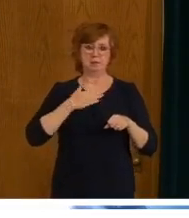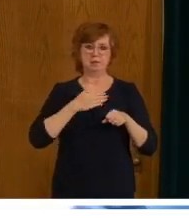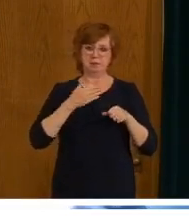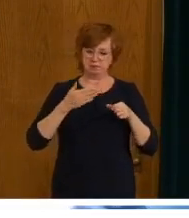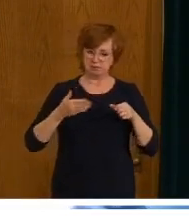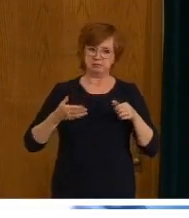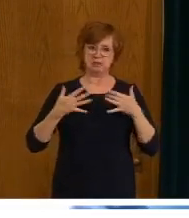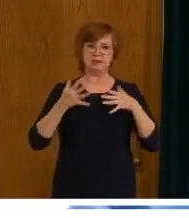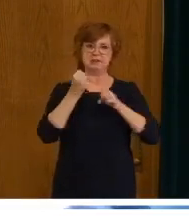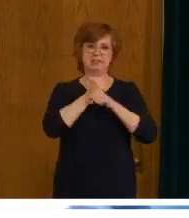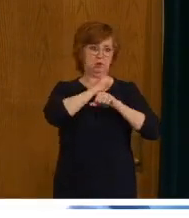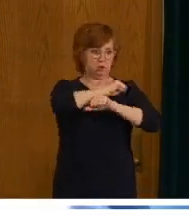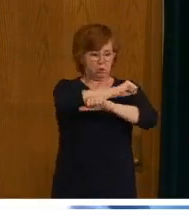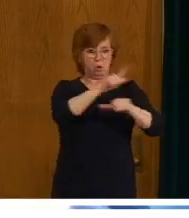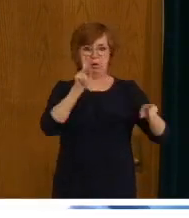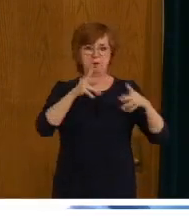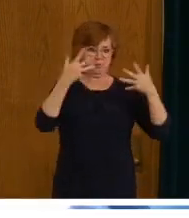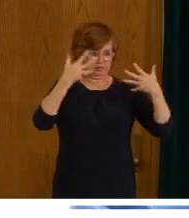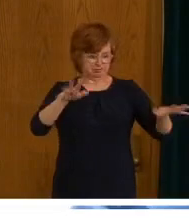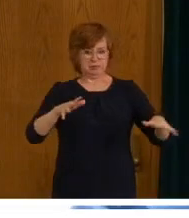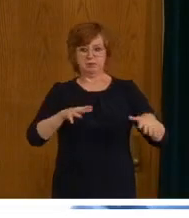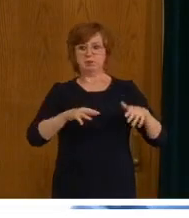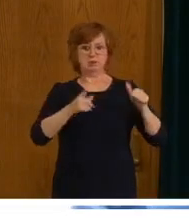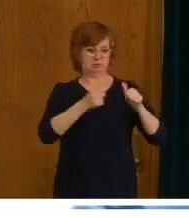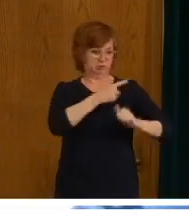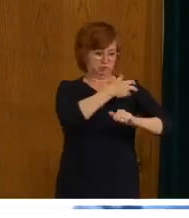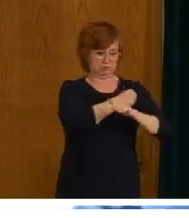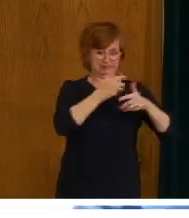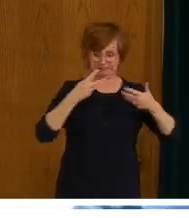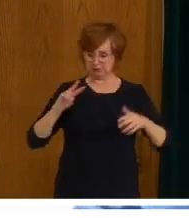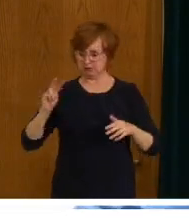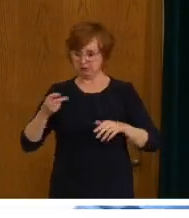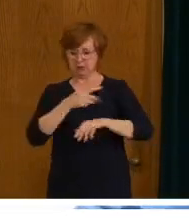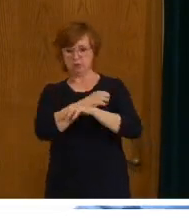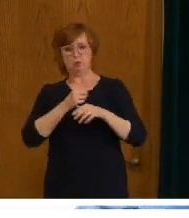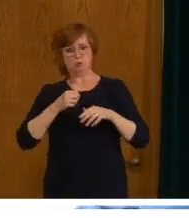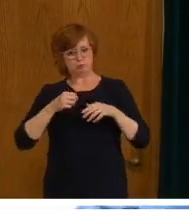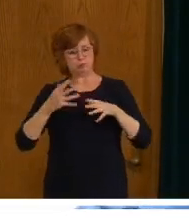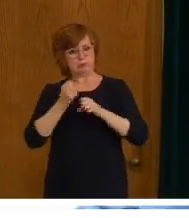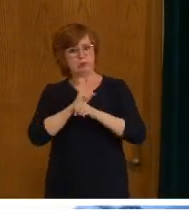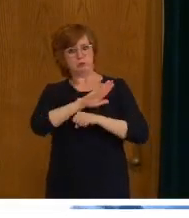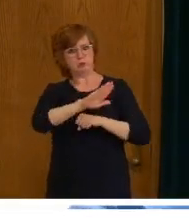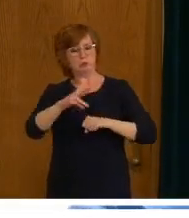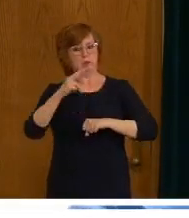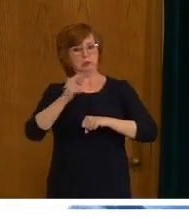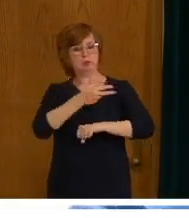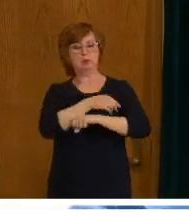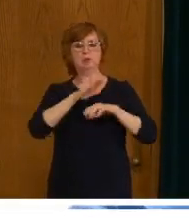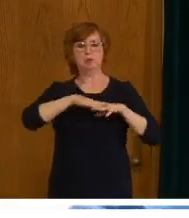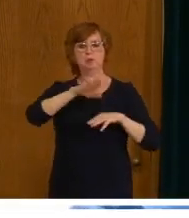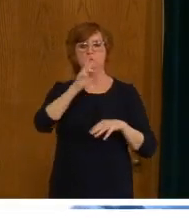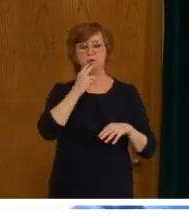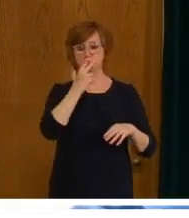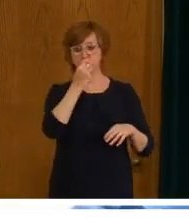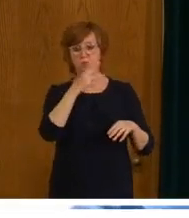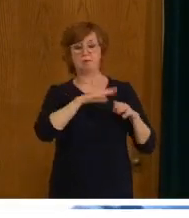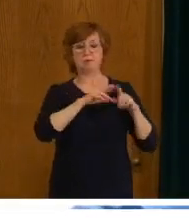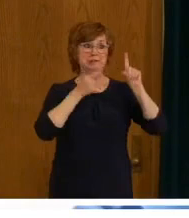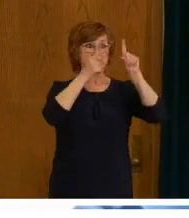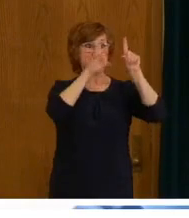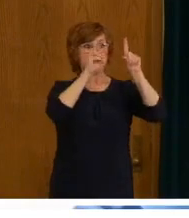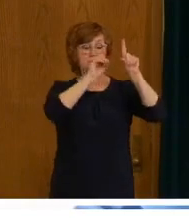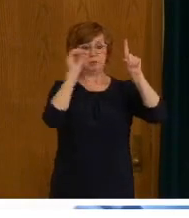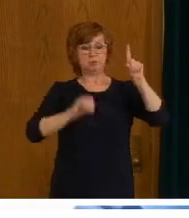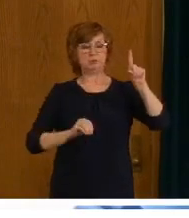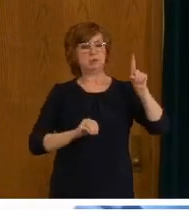Premier said, is not just a high first dose uptake of 70% or higher, 12 and older, but a high second dose